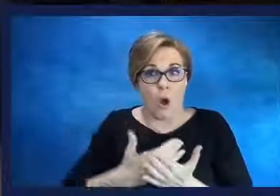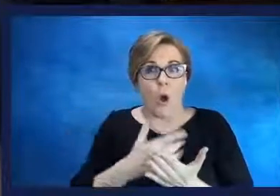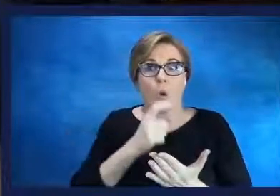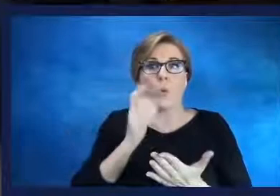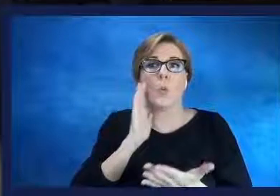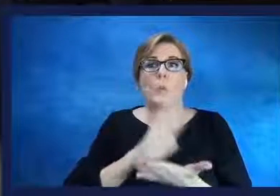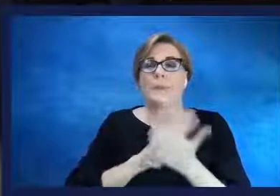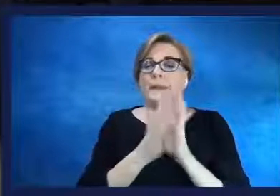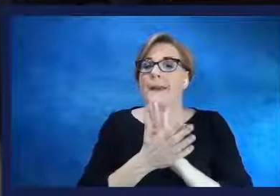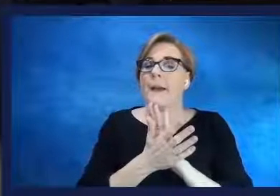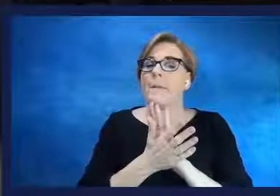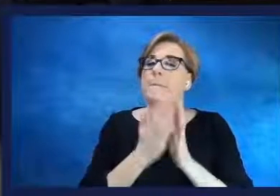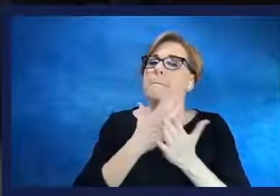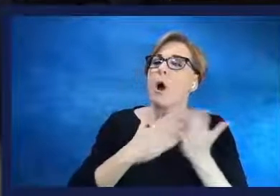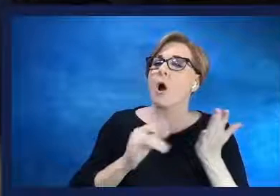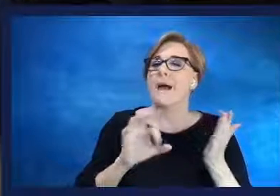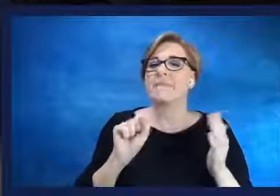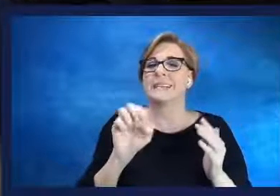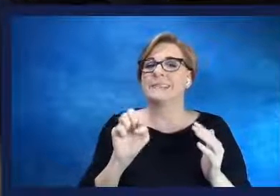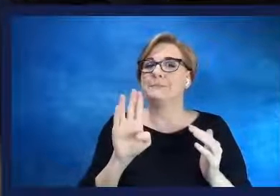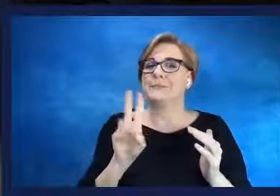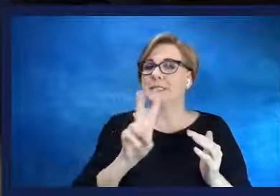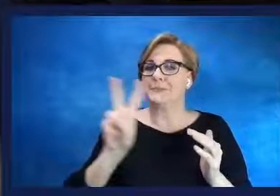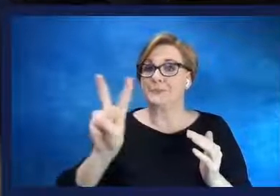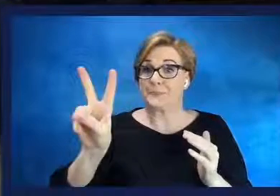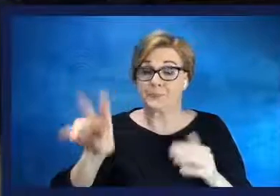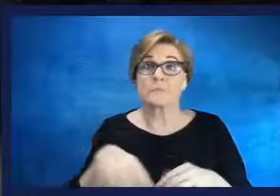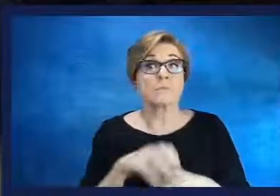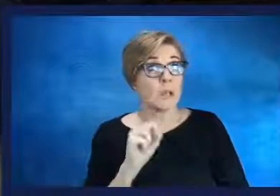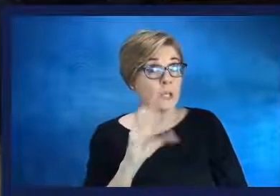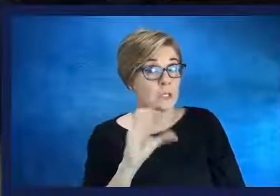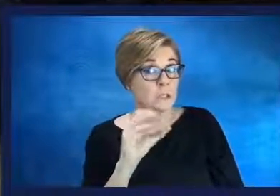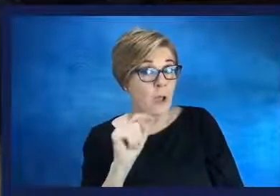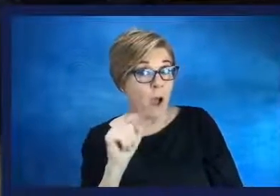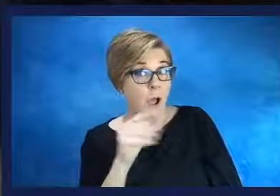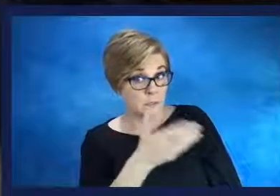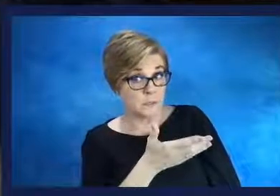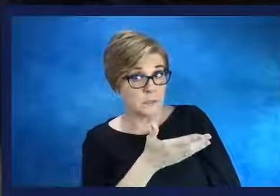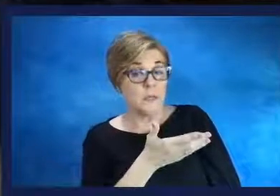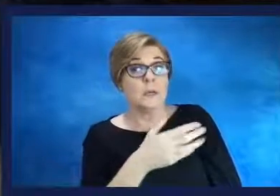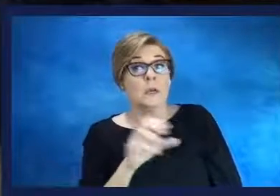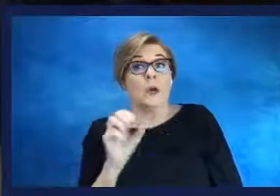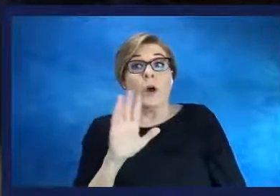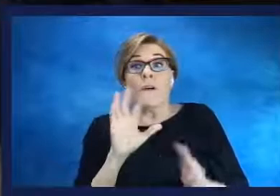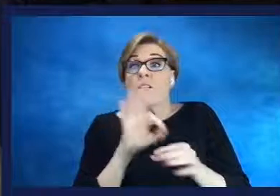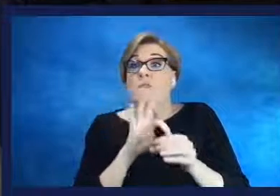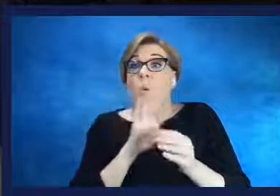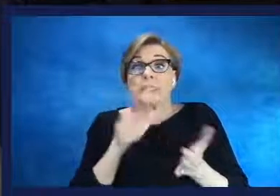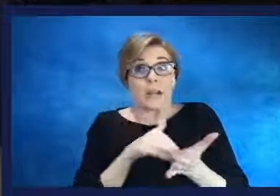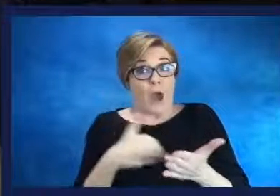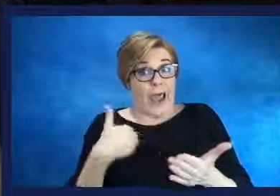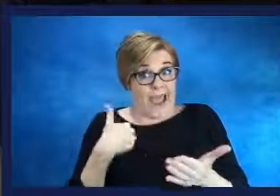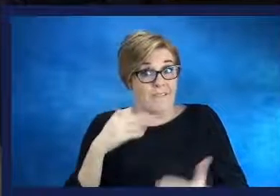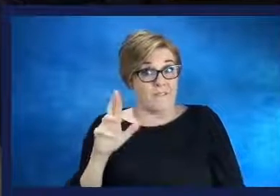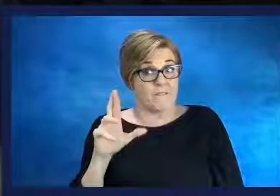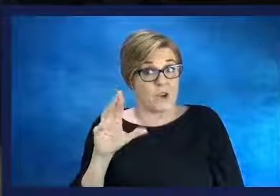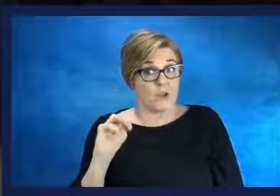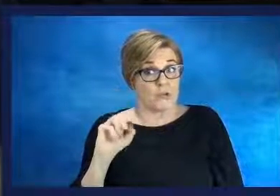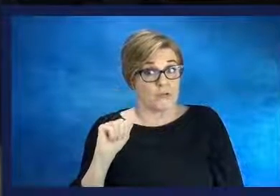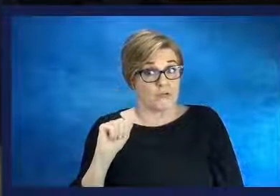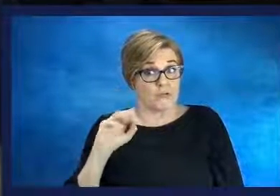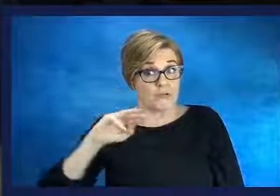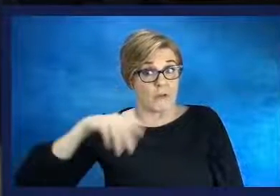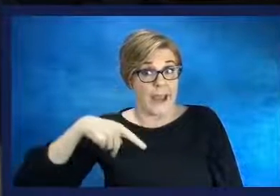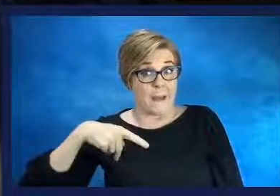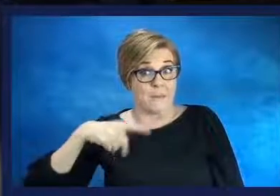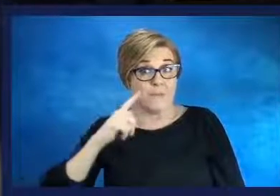to you, because vote centers, do they have ramps for wheelchair users? Yeah, so as I mentioned earlier